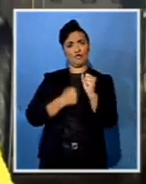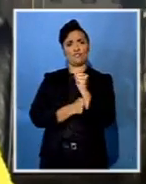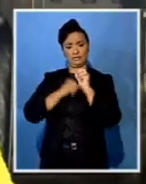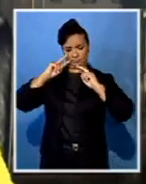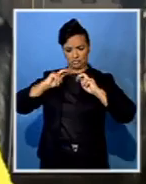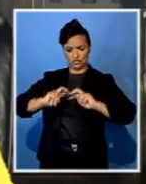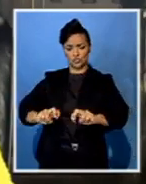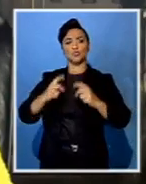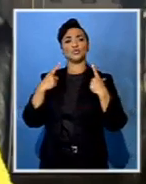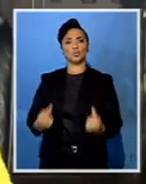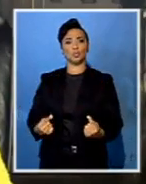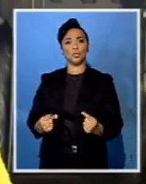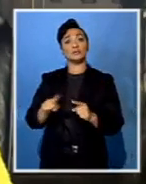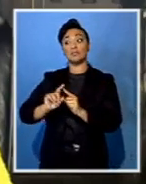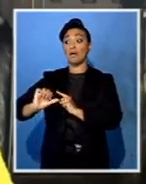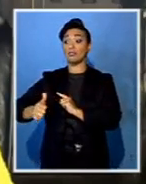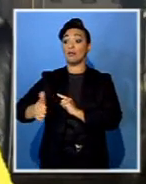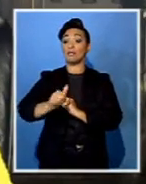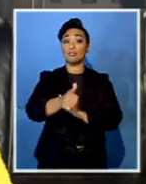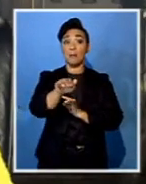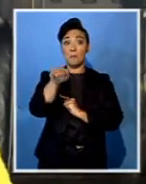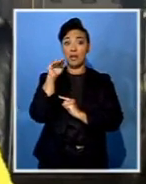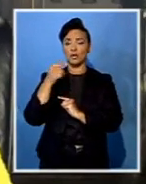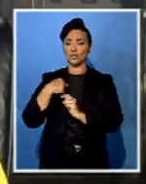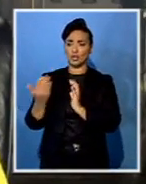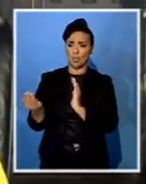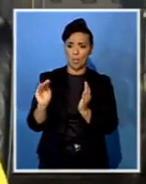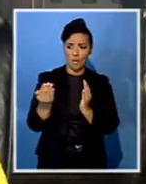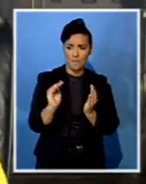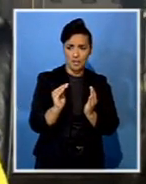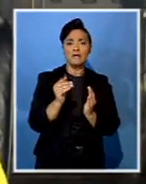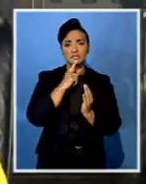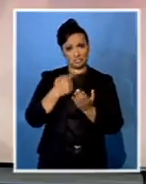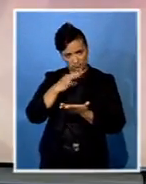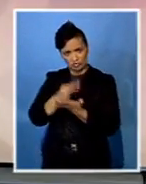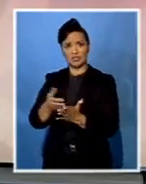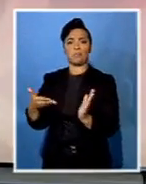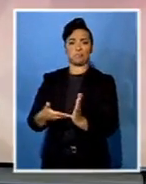comparing to other reserve banks, their mandates which are broader.